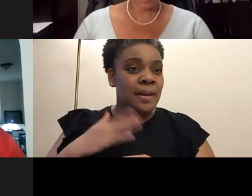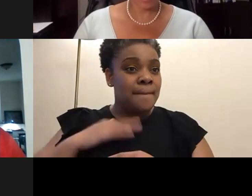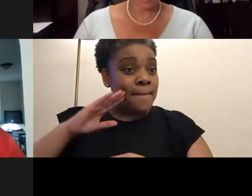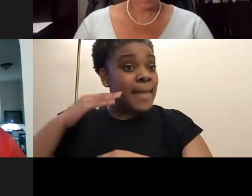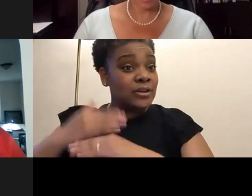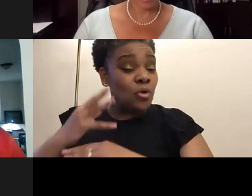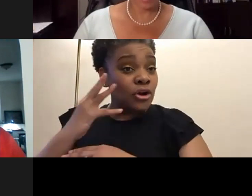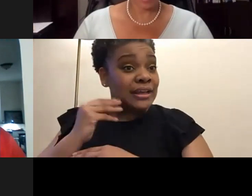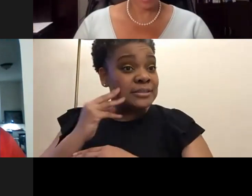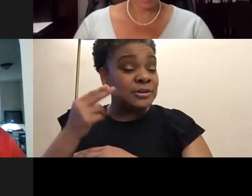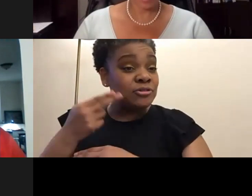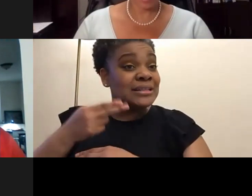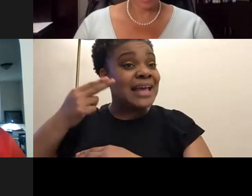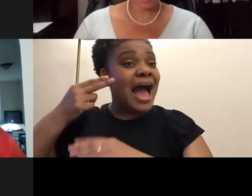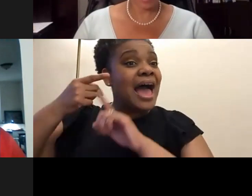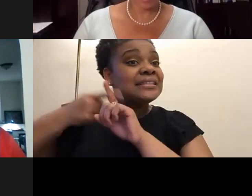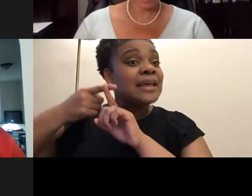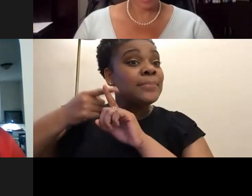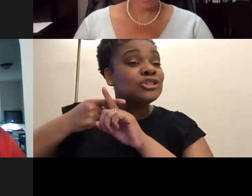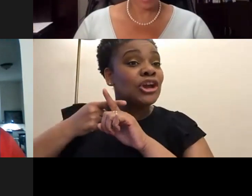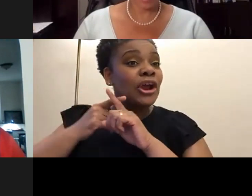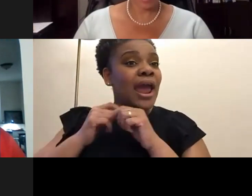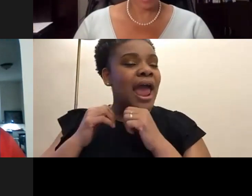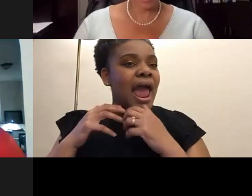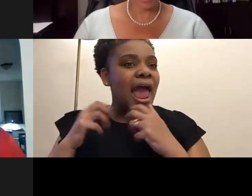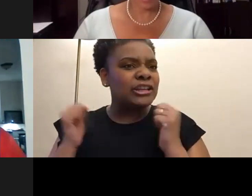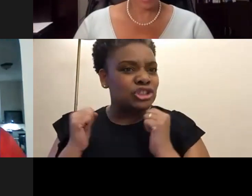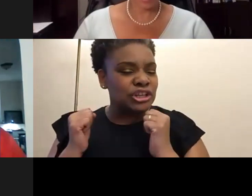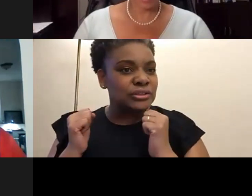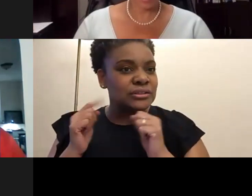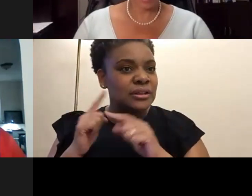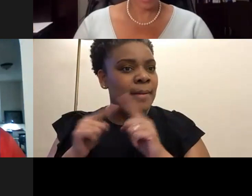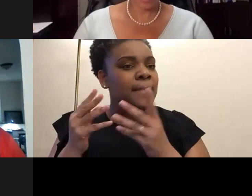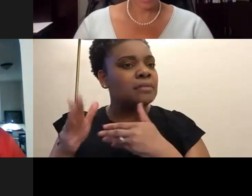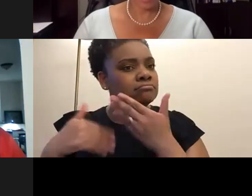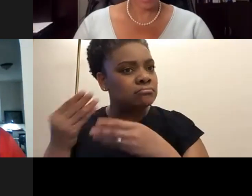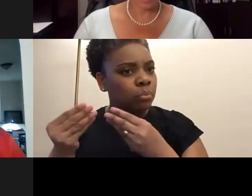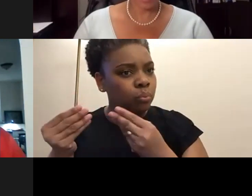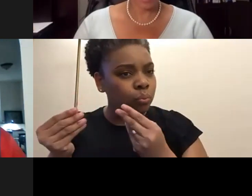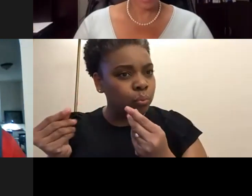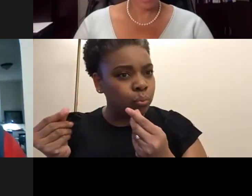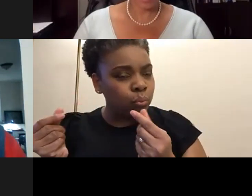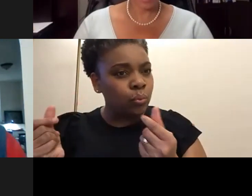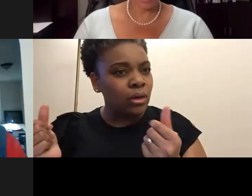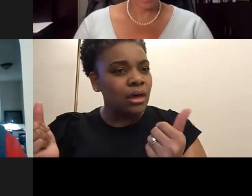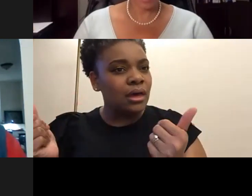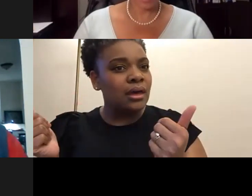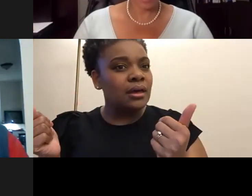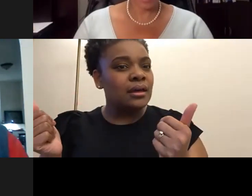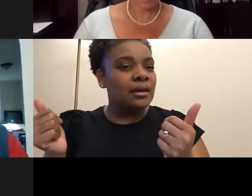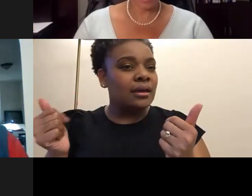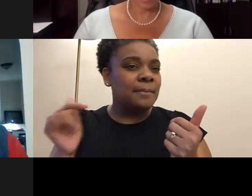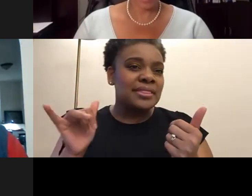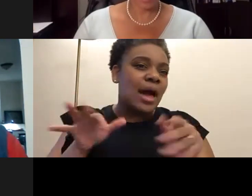a lot of chills, but it didn't last more than 24 hours. And Dr. Clayborne spoke a lot about that, the side effects, the sight and